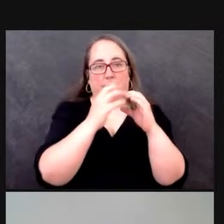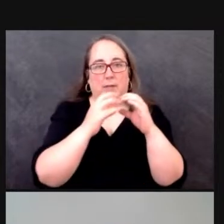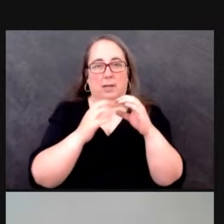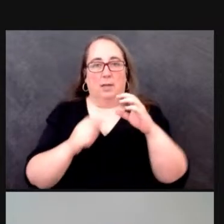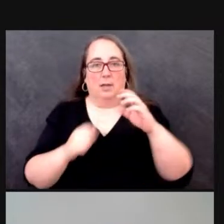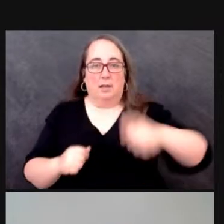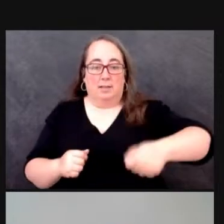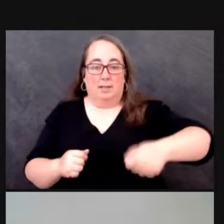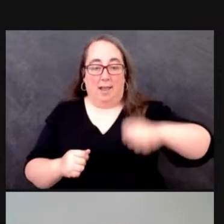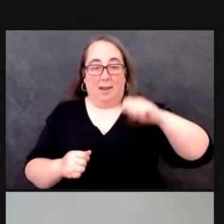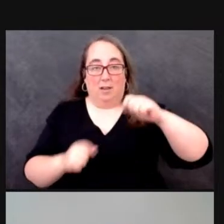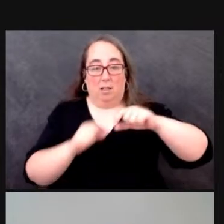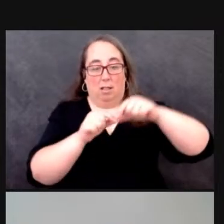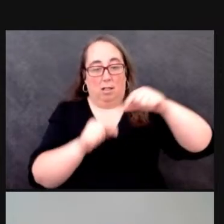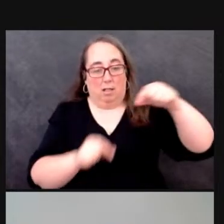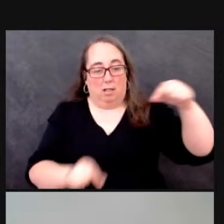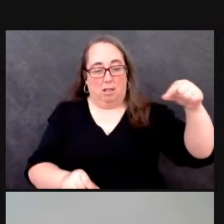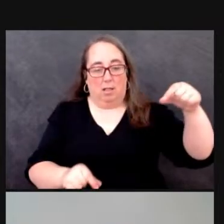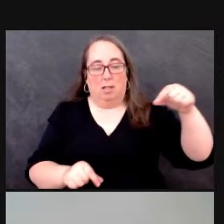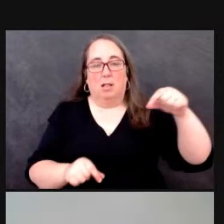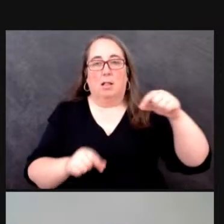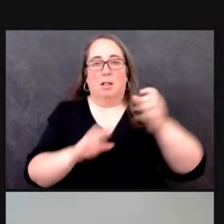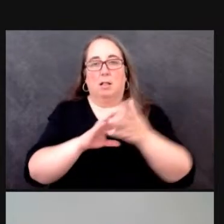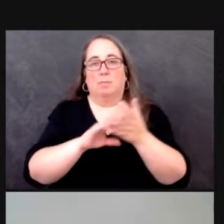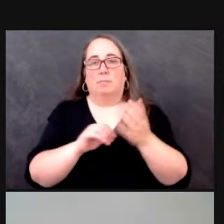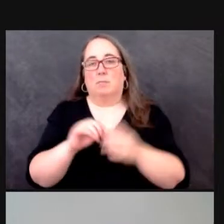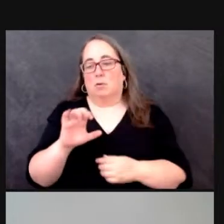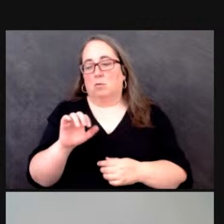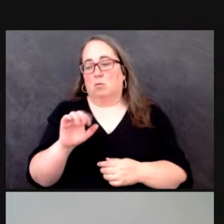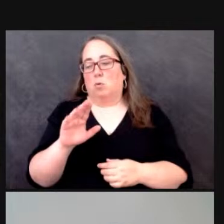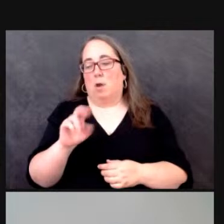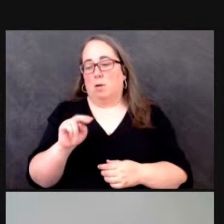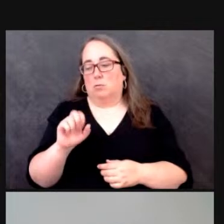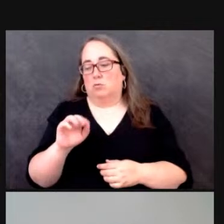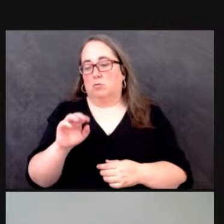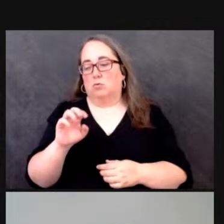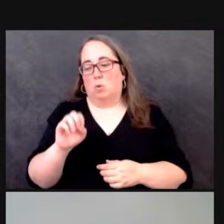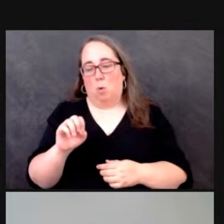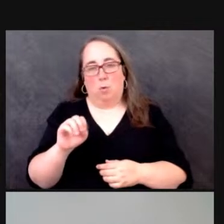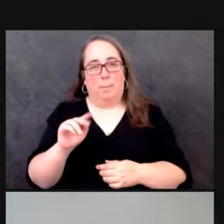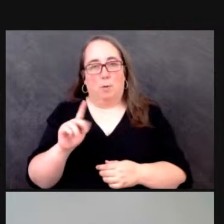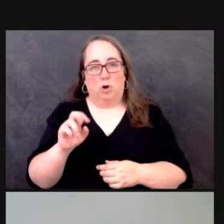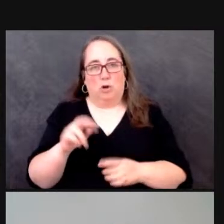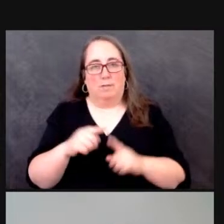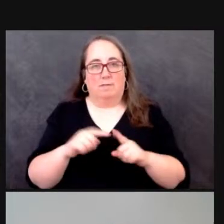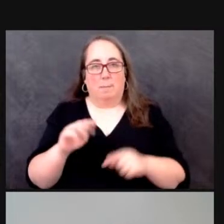the ladle is a reproduction crownstone marker from the Mason-Dixon line.